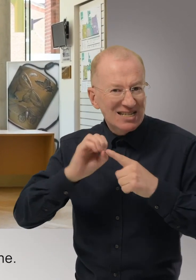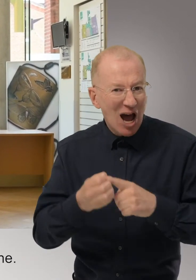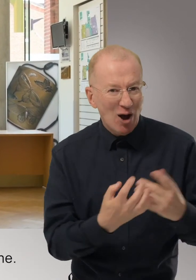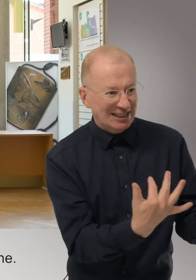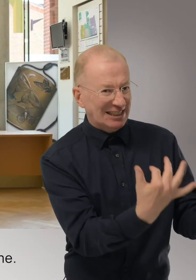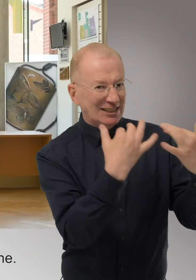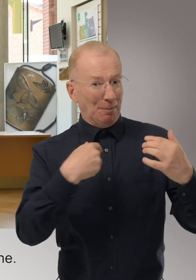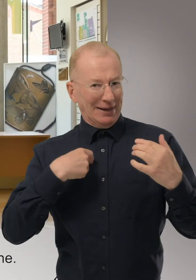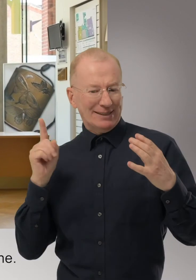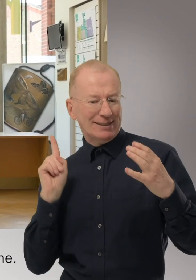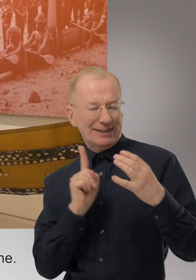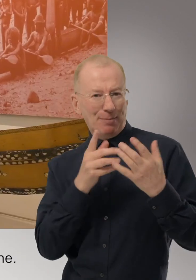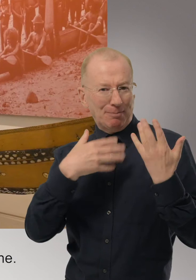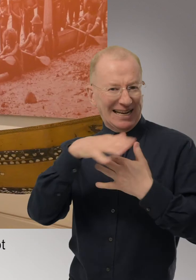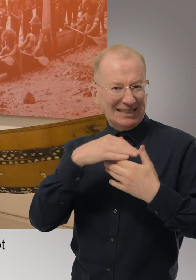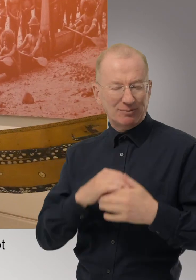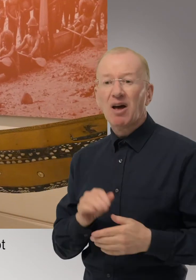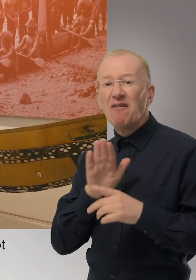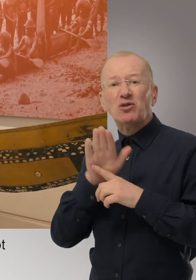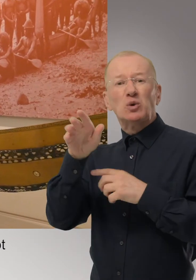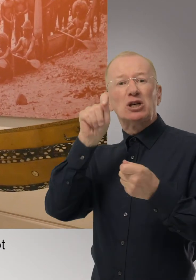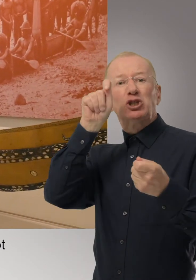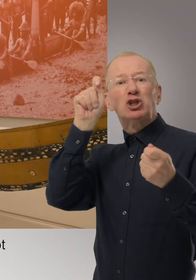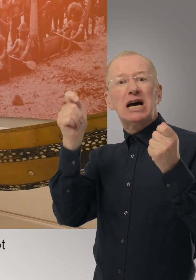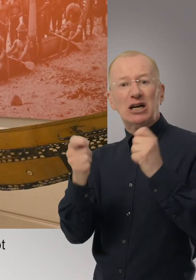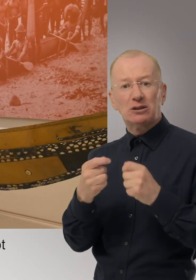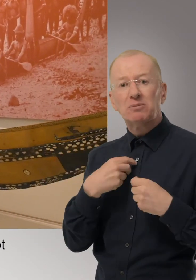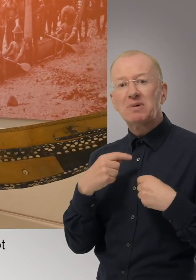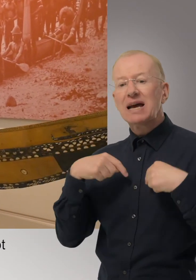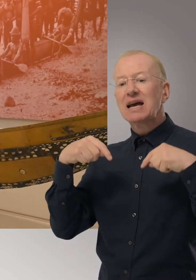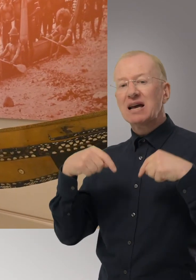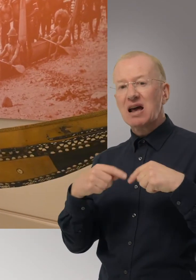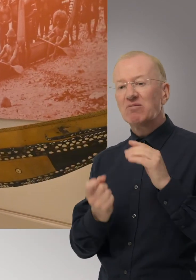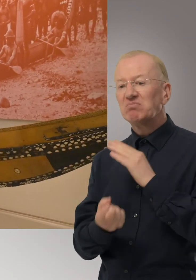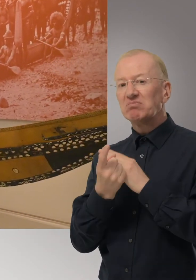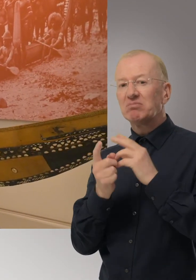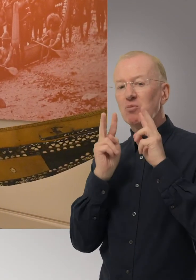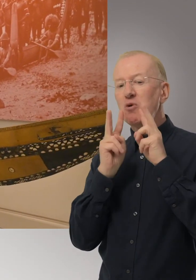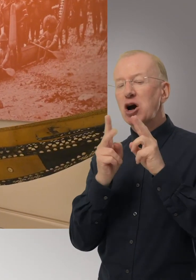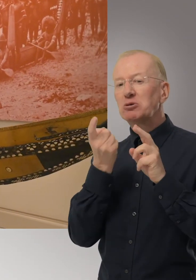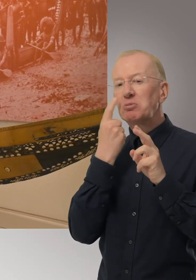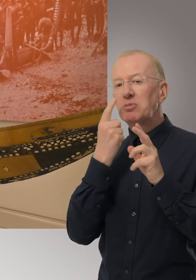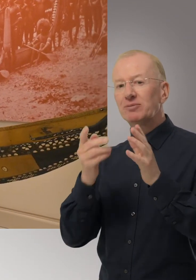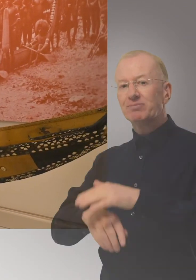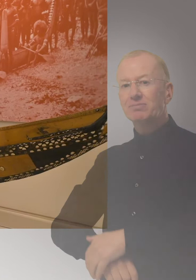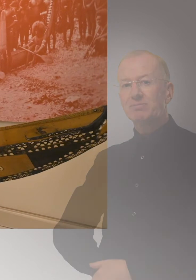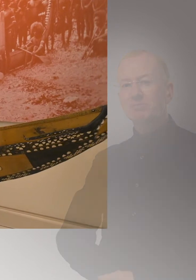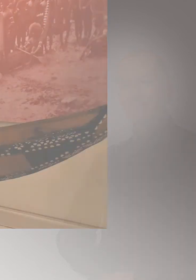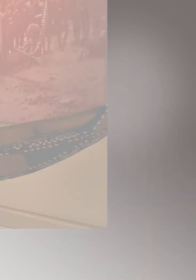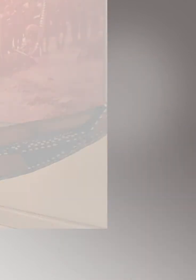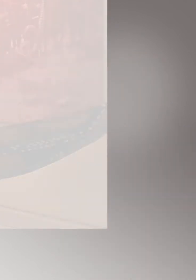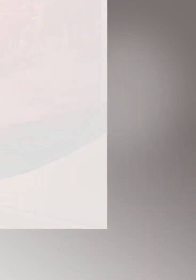to be amongst the people of Maidstone. Things will change again, no doubt, and I will be here, watching.